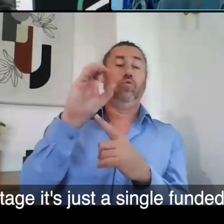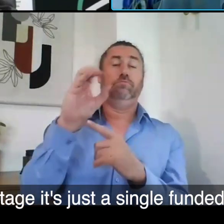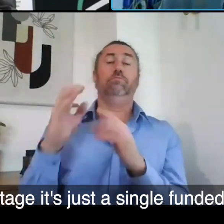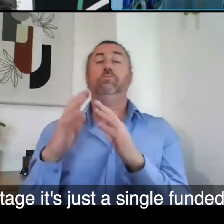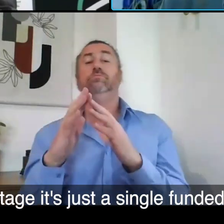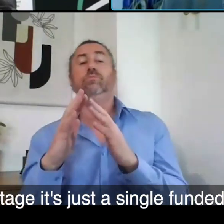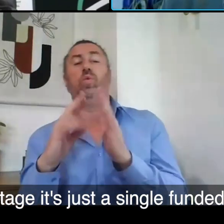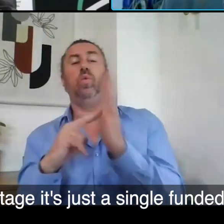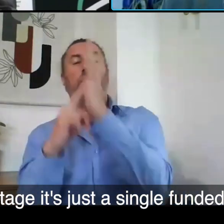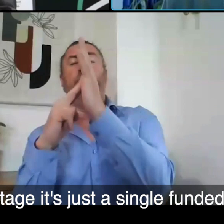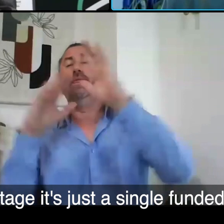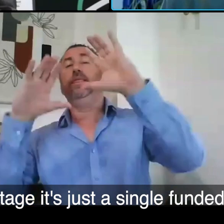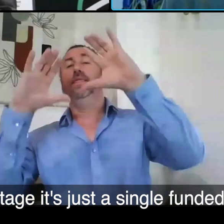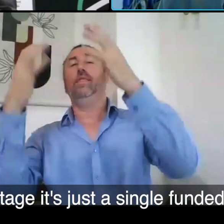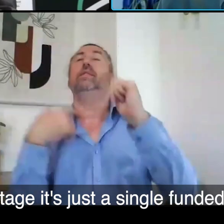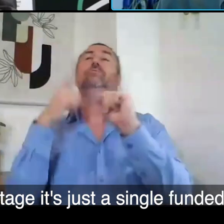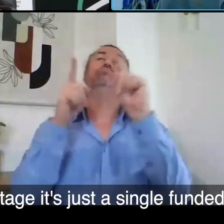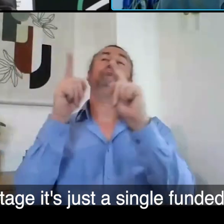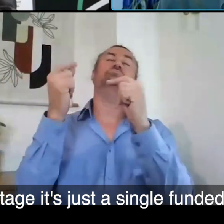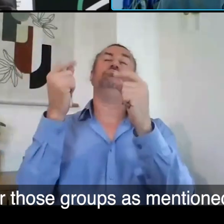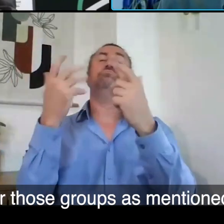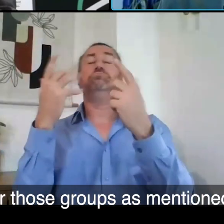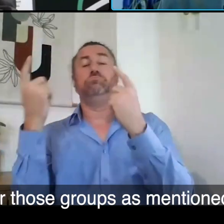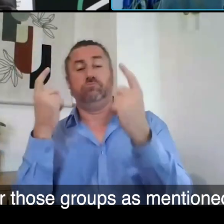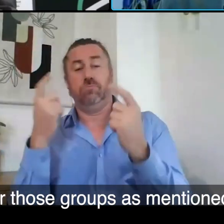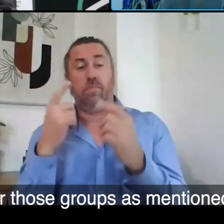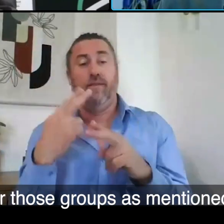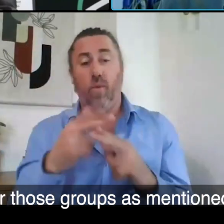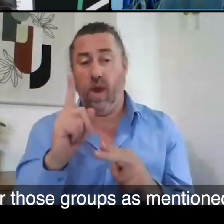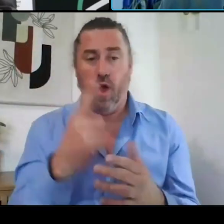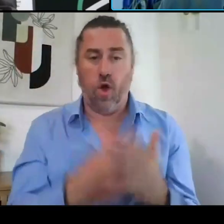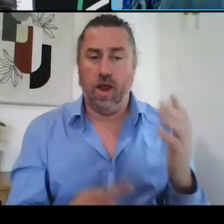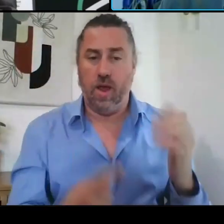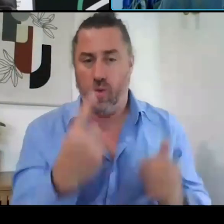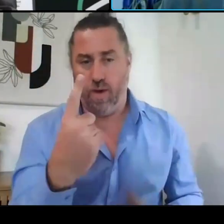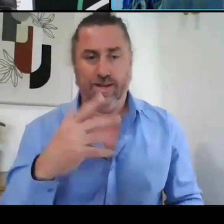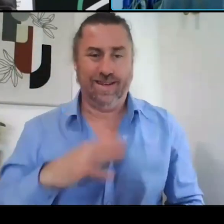But at this stage, it's just a single funded flu vaccine dose for those groups as mentioned.